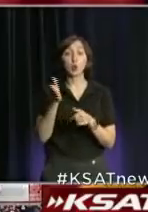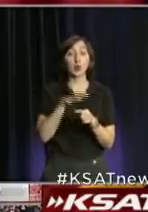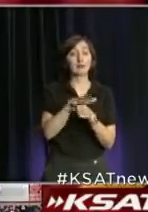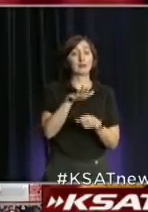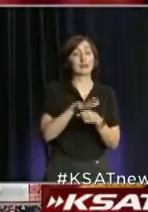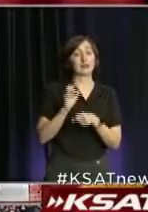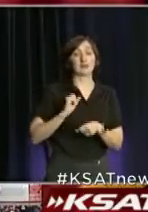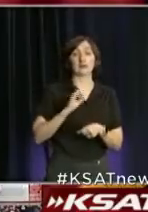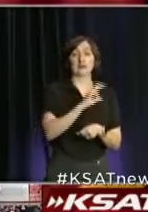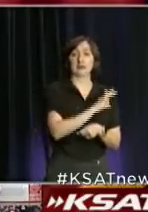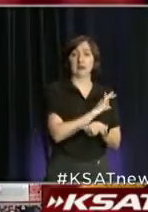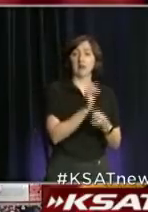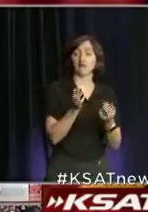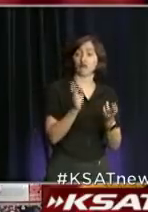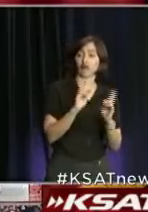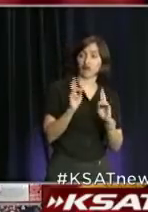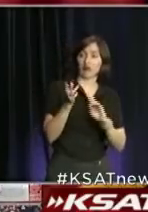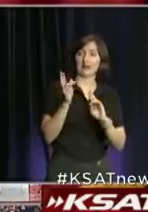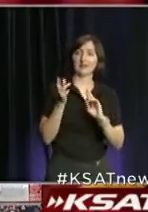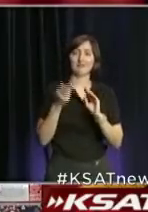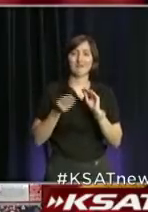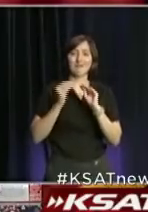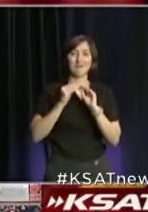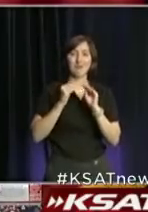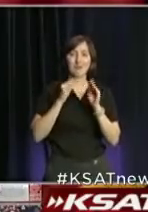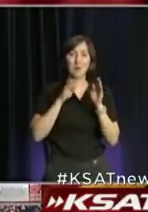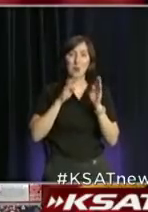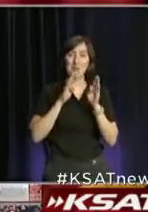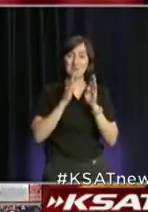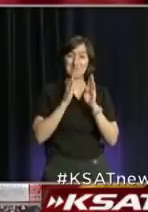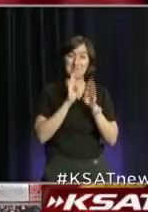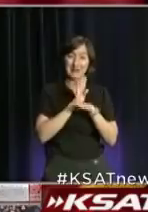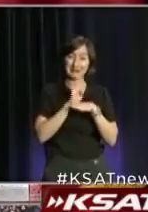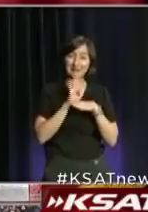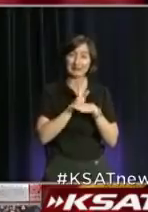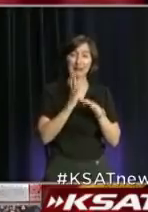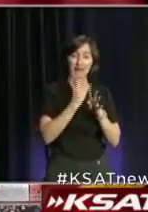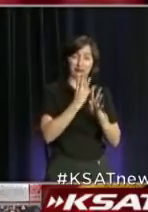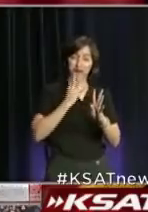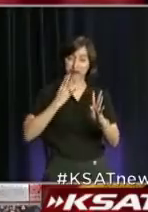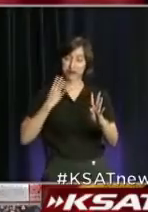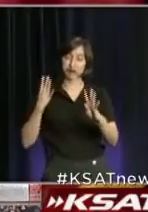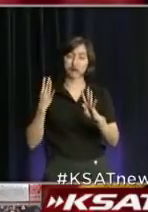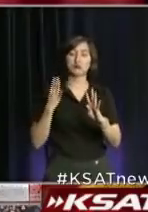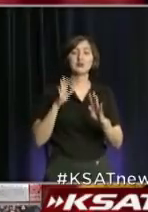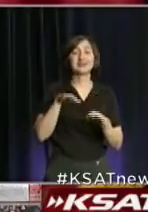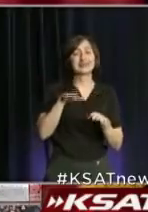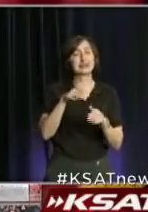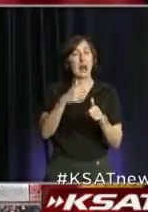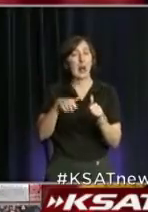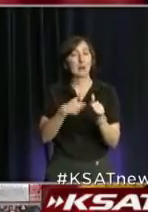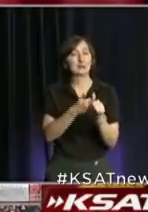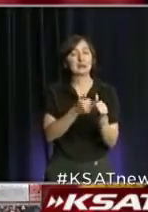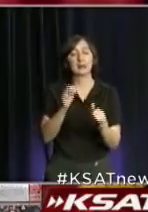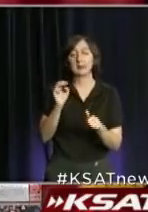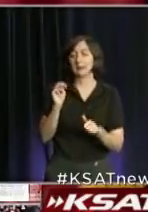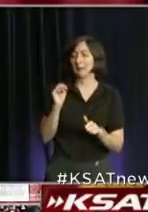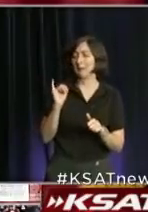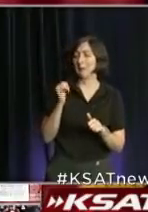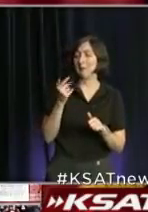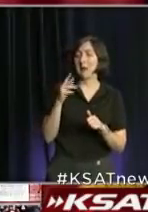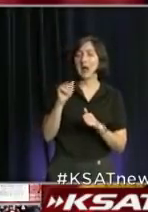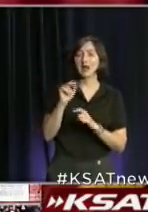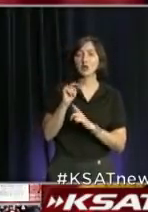coming during that heavier period of the time. A little update on the migrant kids that we've been housing at the Bexar